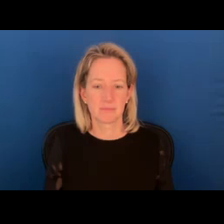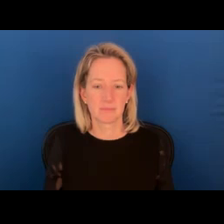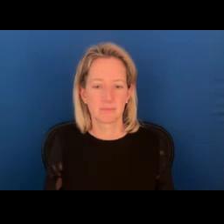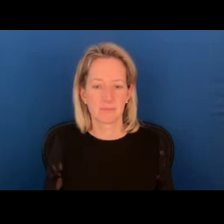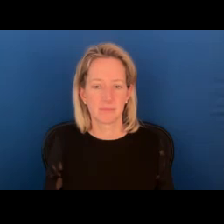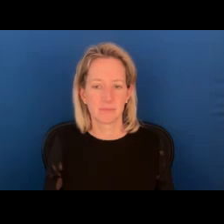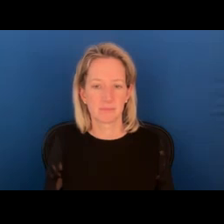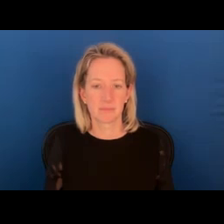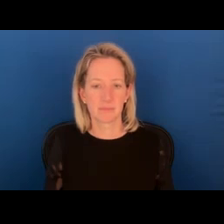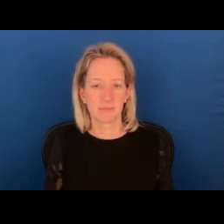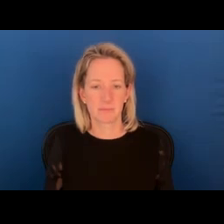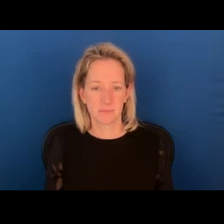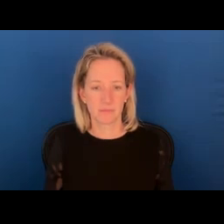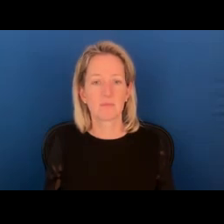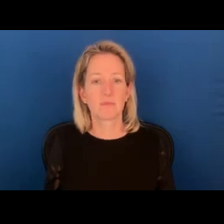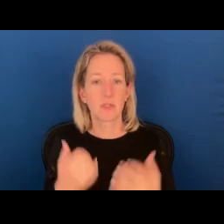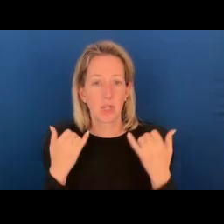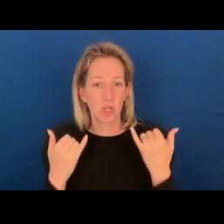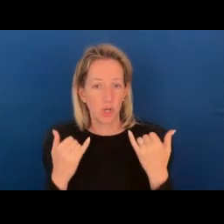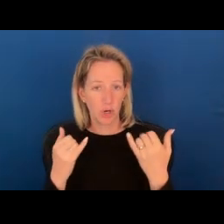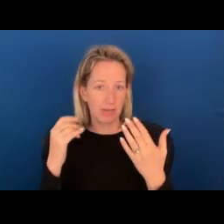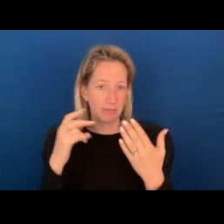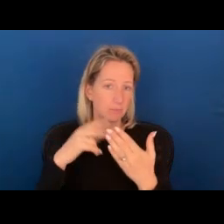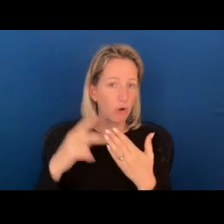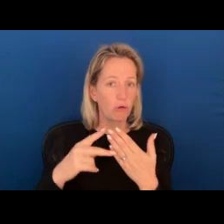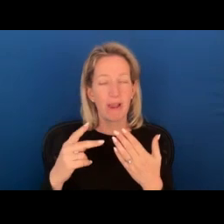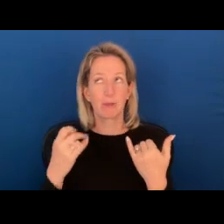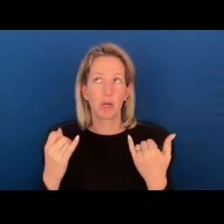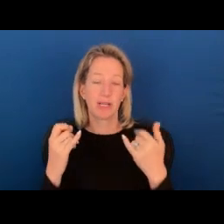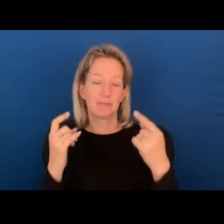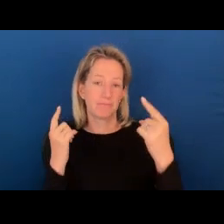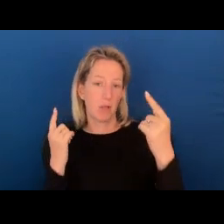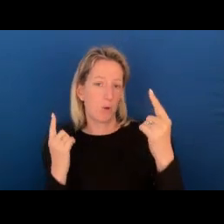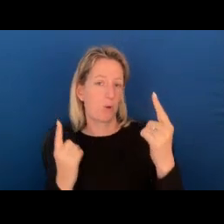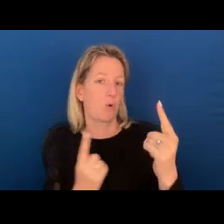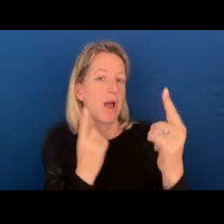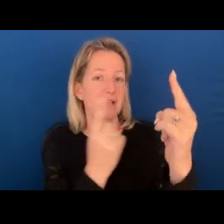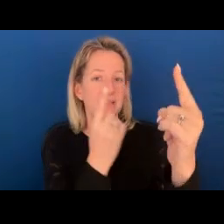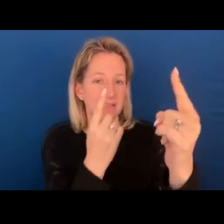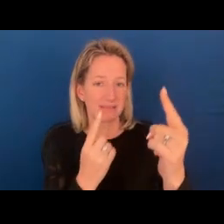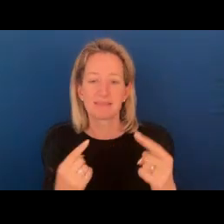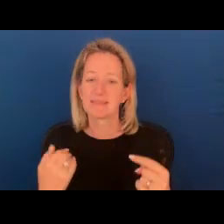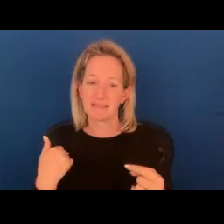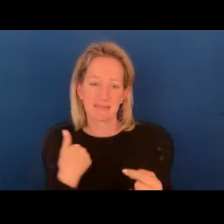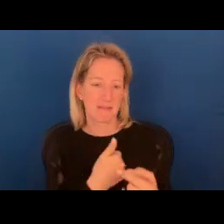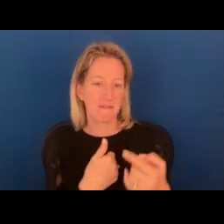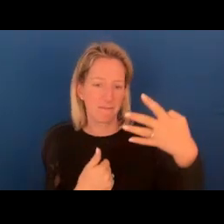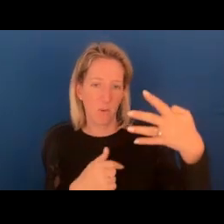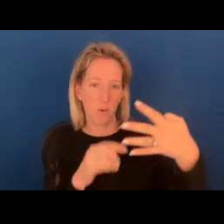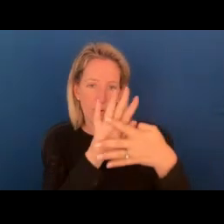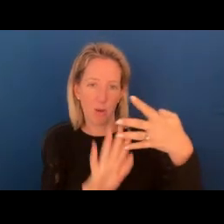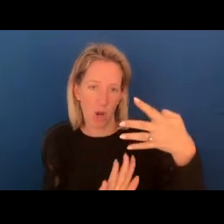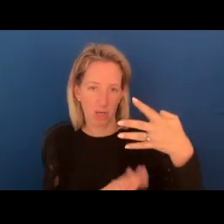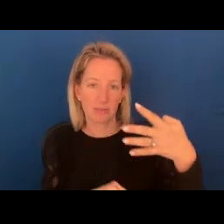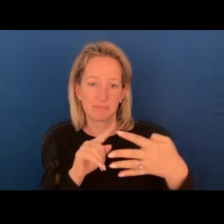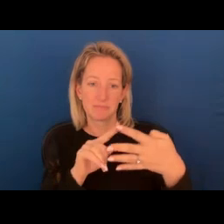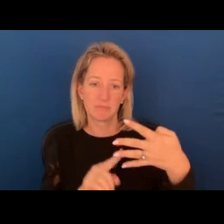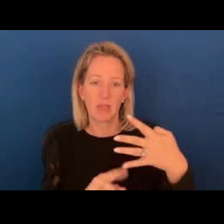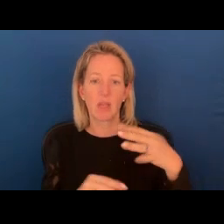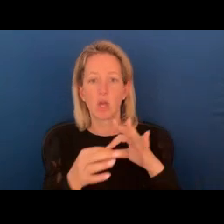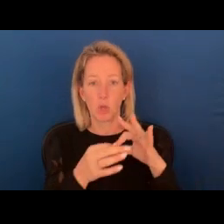program, our current quest, if you will, we have 4 different components of it. Coordinating annual